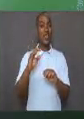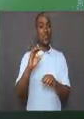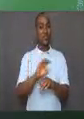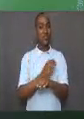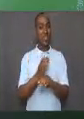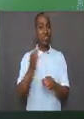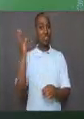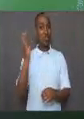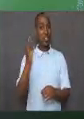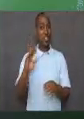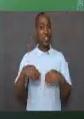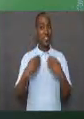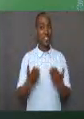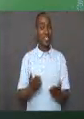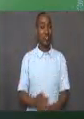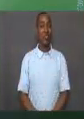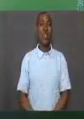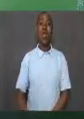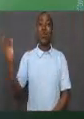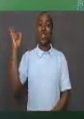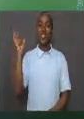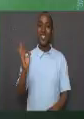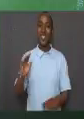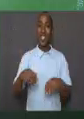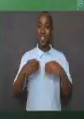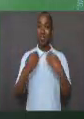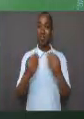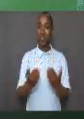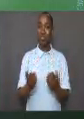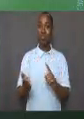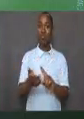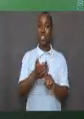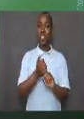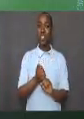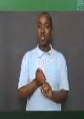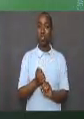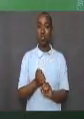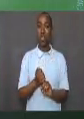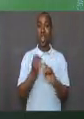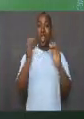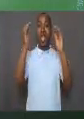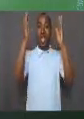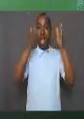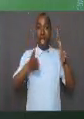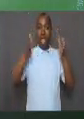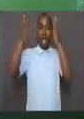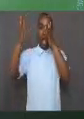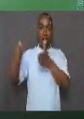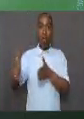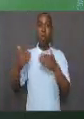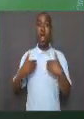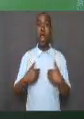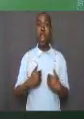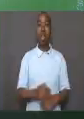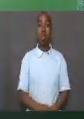cells. Your presentation should include a diagram as well